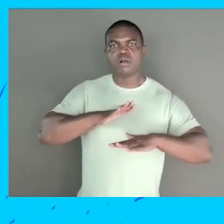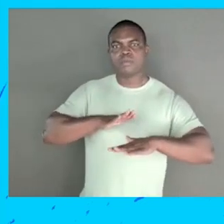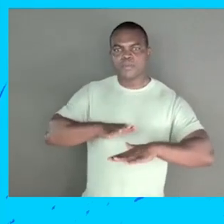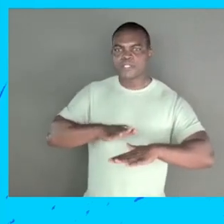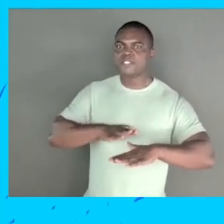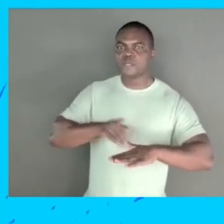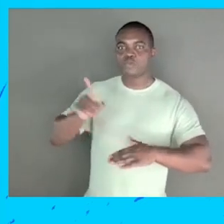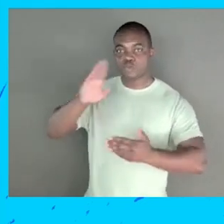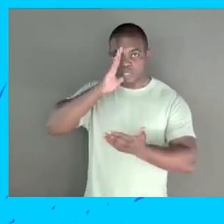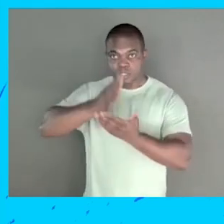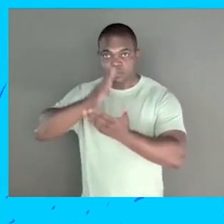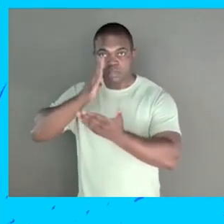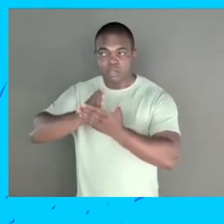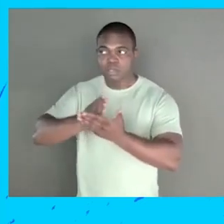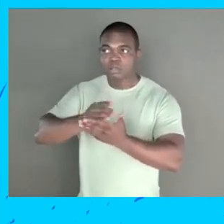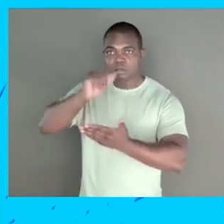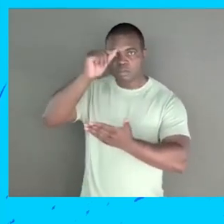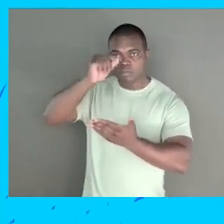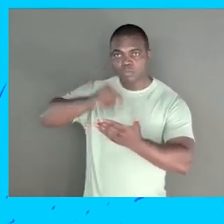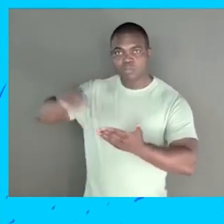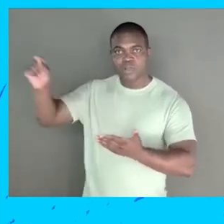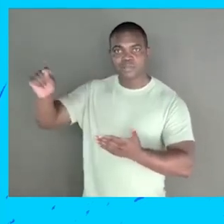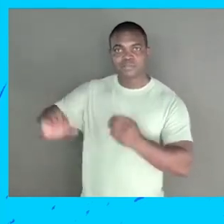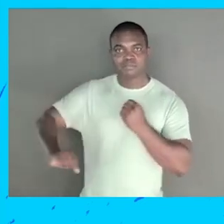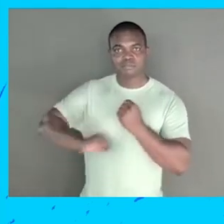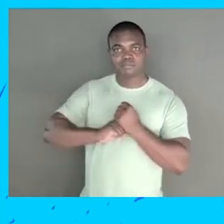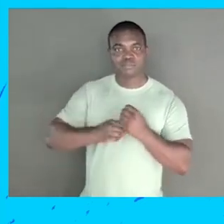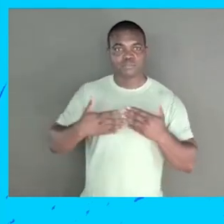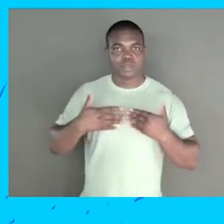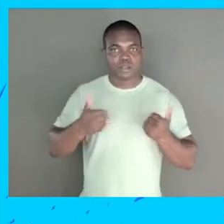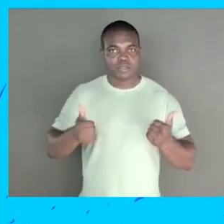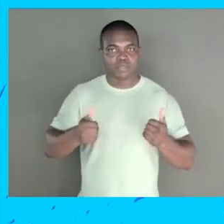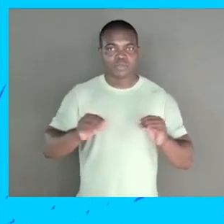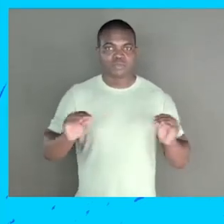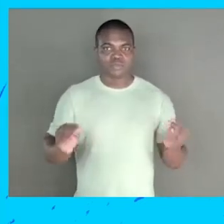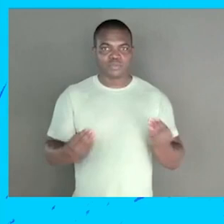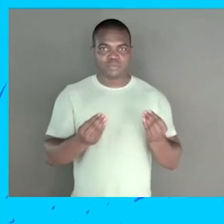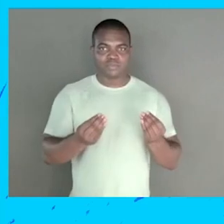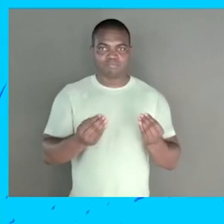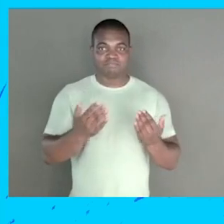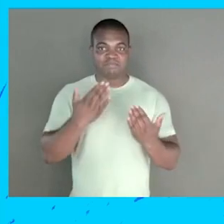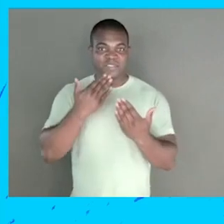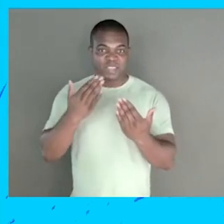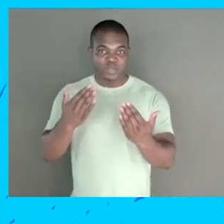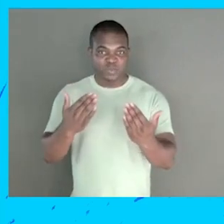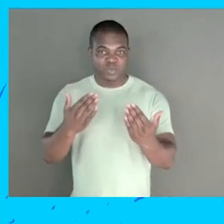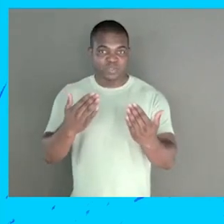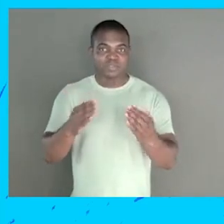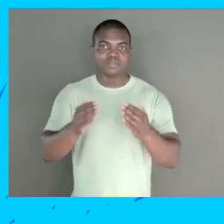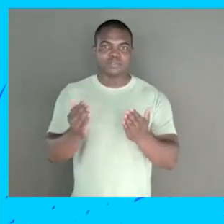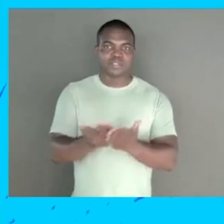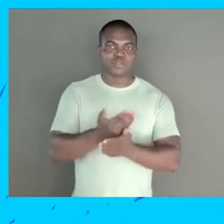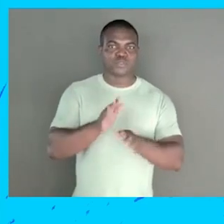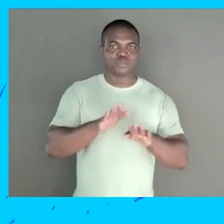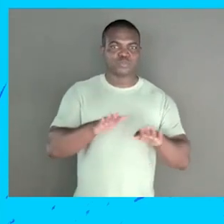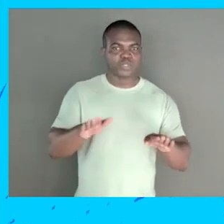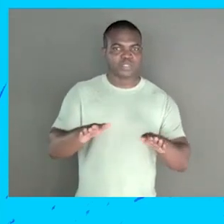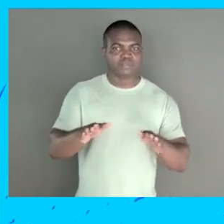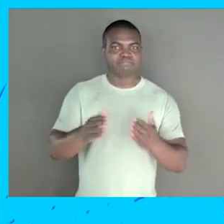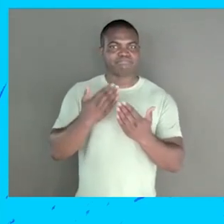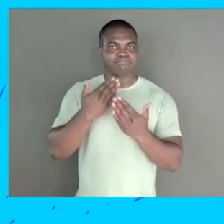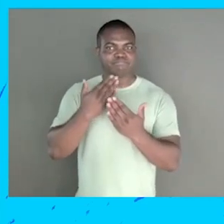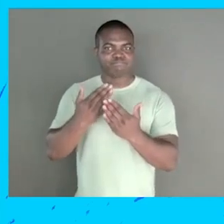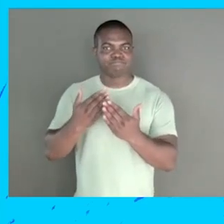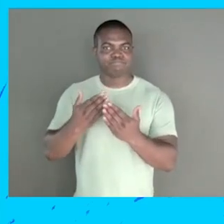life today? Thank you. So Save the Children has just recently released something called the Adolescent Health and Nutrition Index. And the purpose behind this piece of work is to